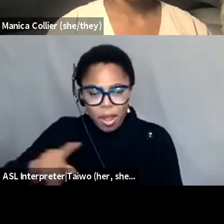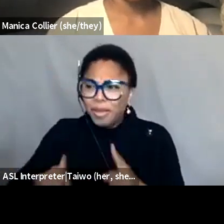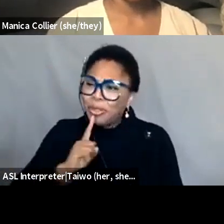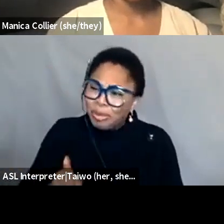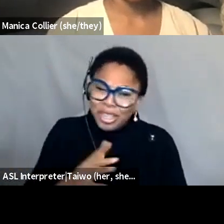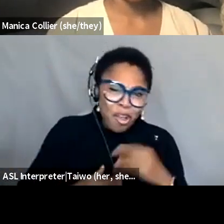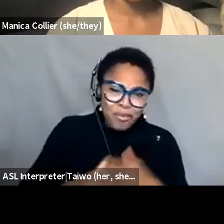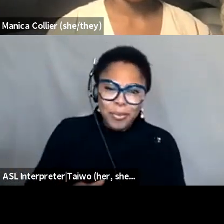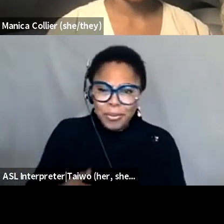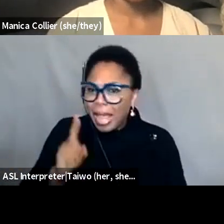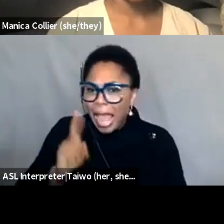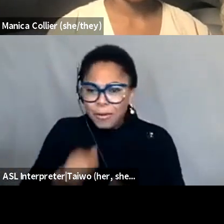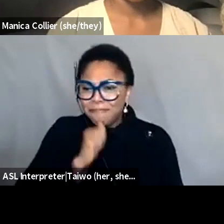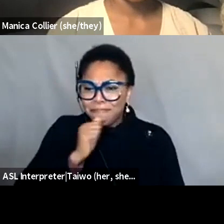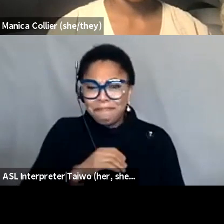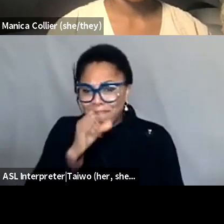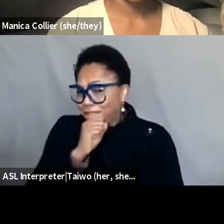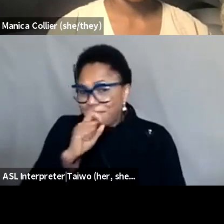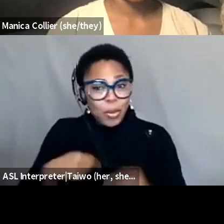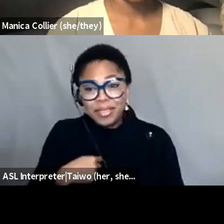uncomfortable. I couldn't not say anything.